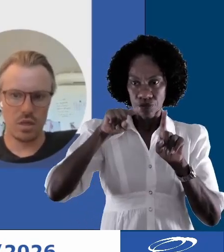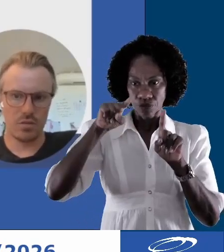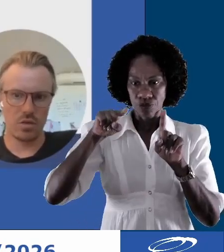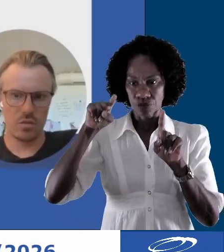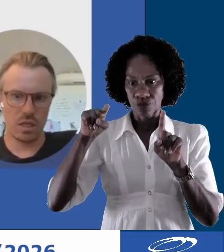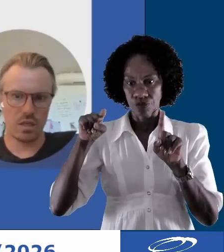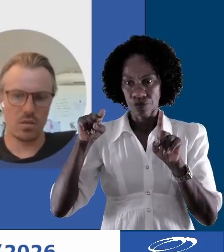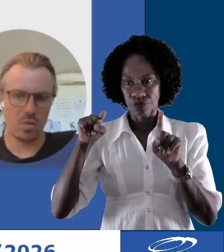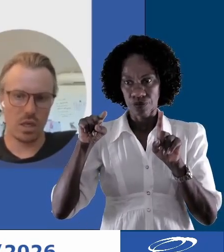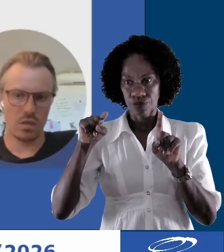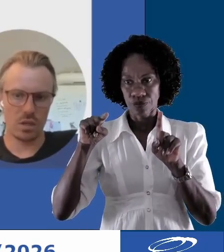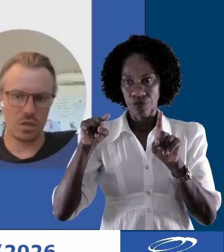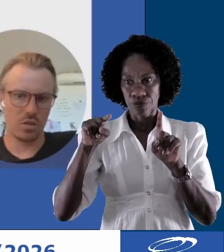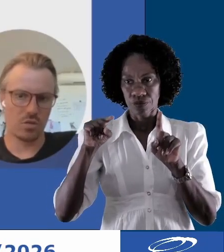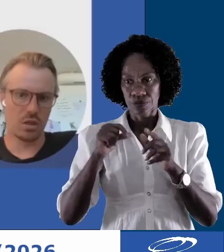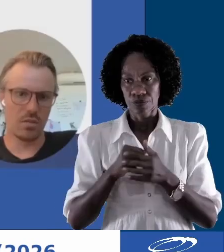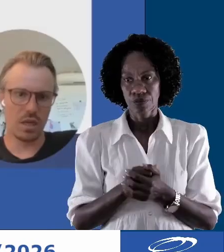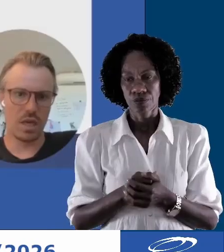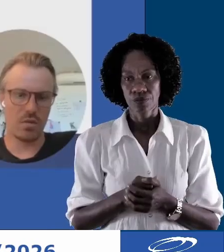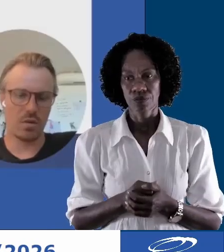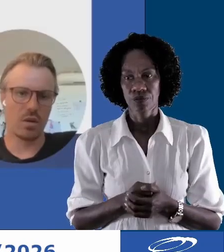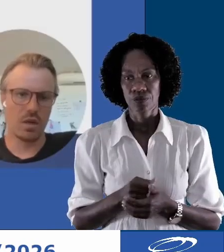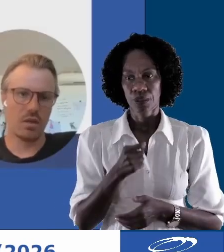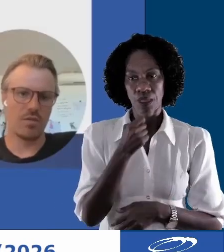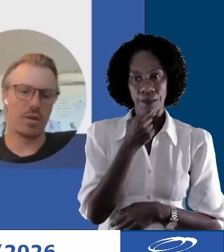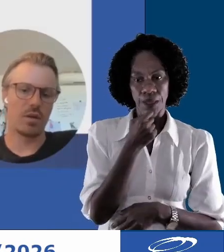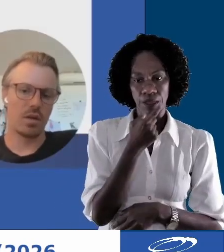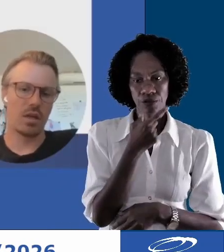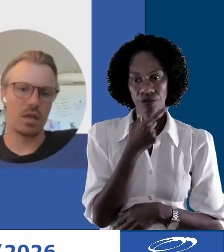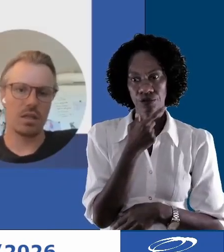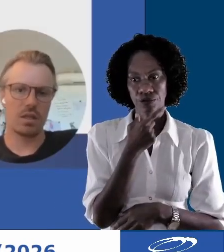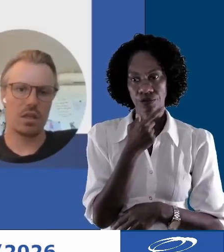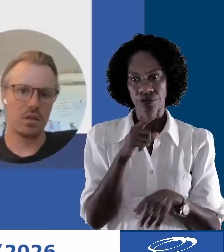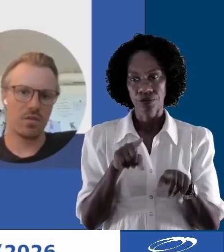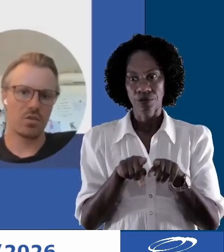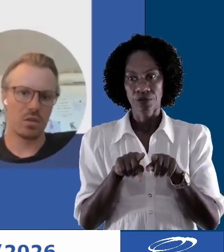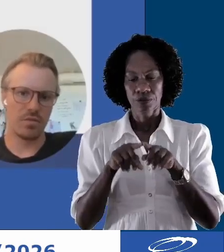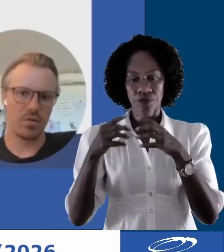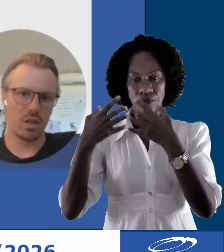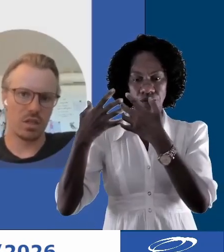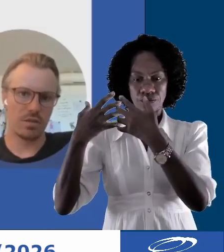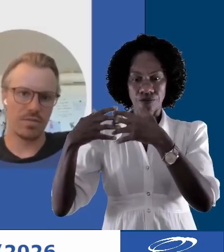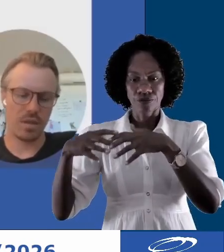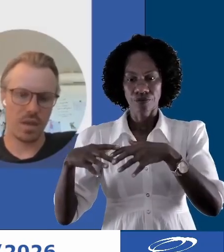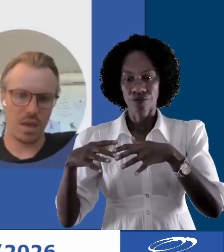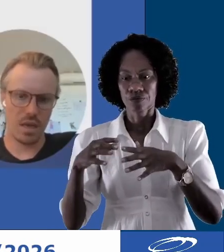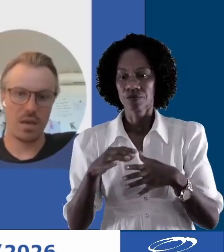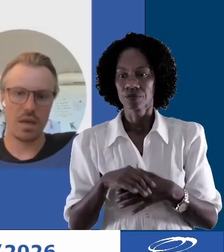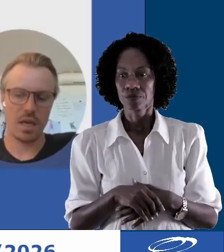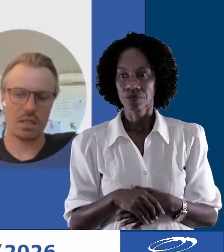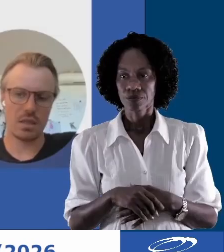have shown that weight-adjusted dosing may narrow the pharmacokinetic inter-individual variation,